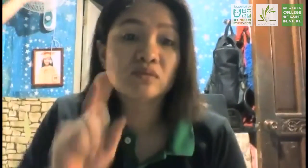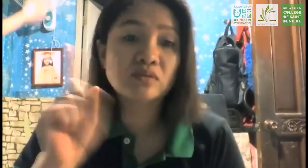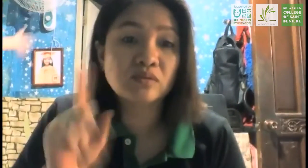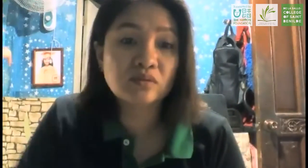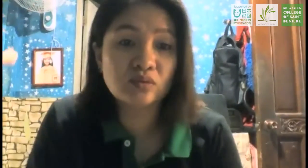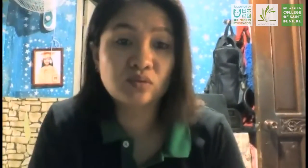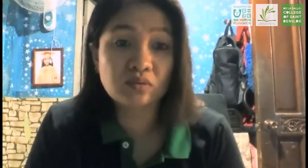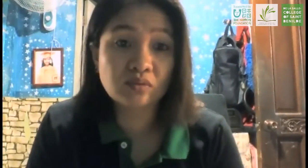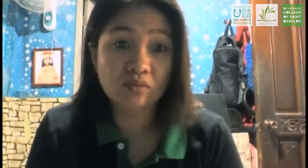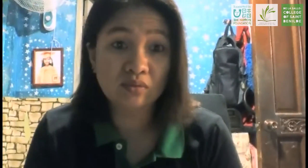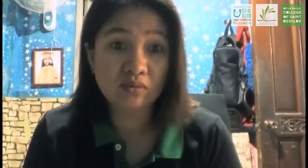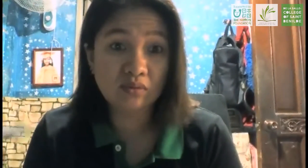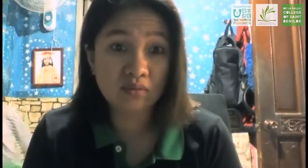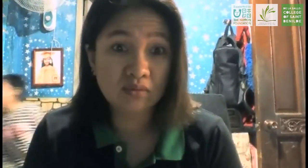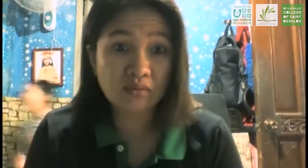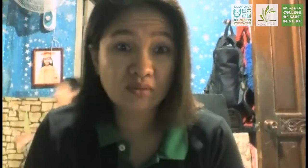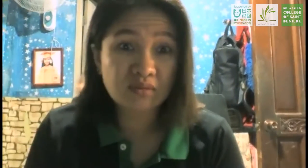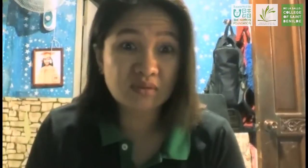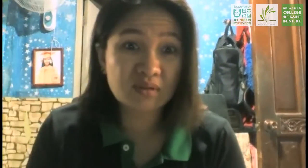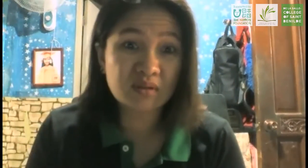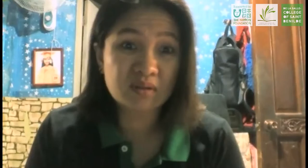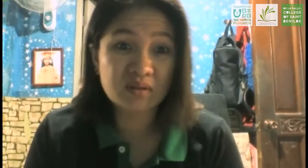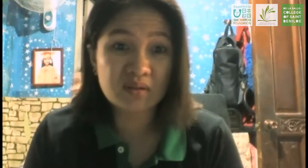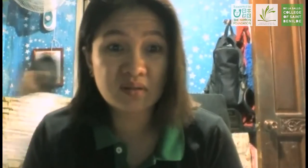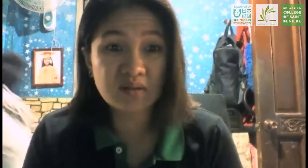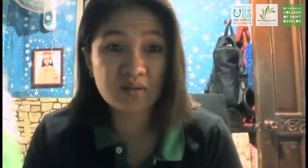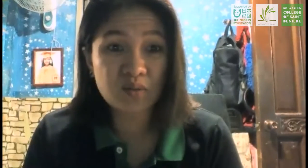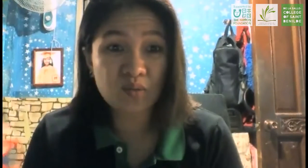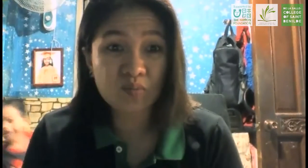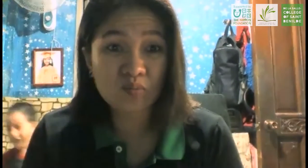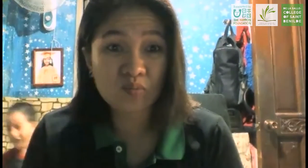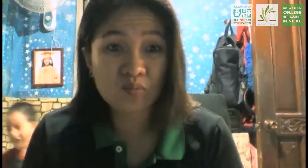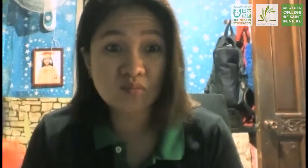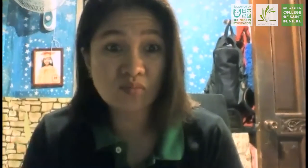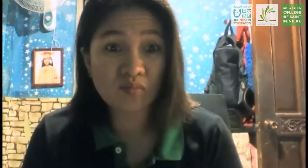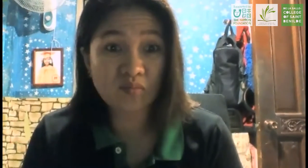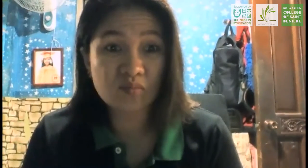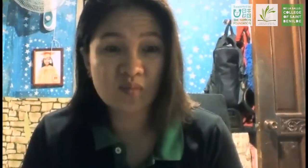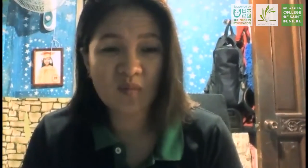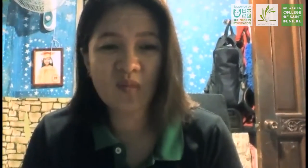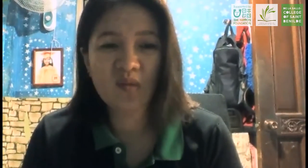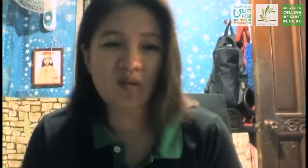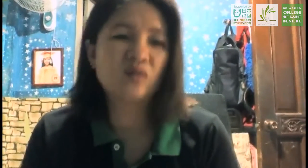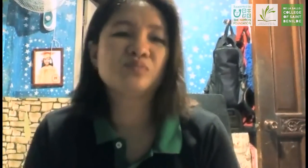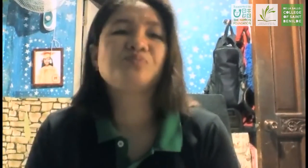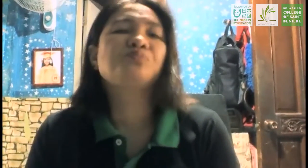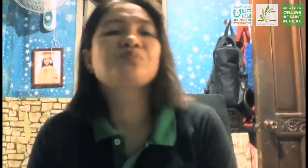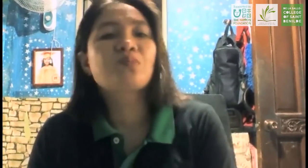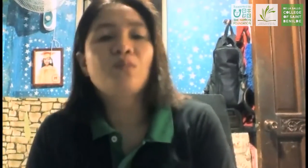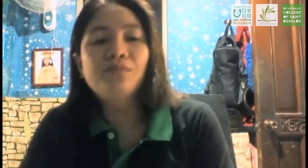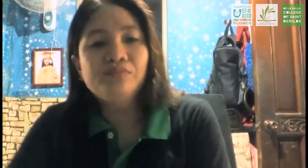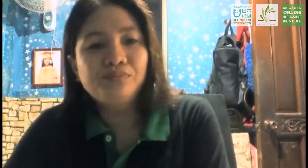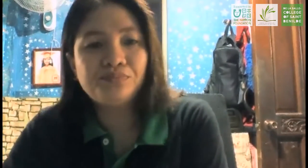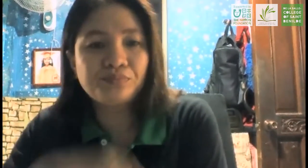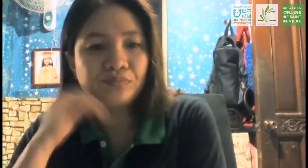Yeah, last night we had the meeting, and we had brownout at our